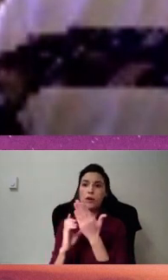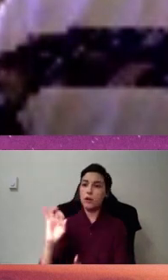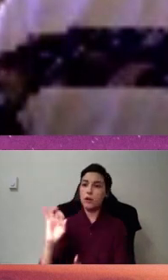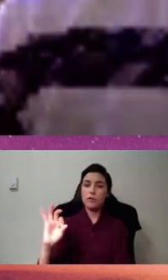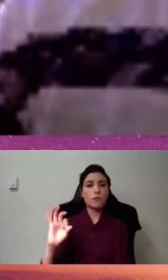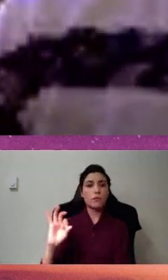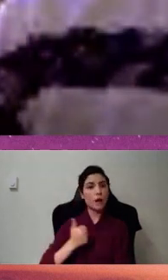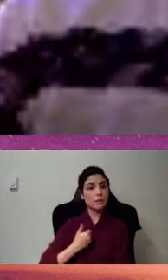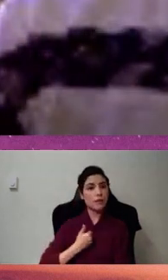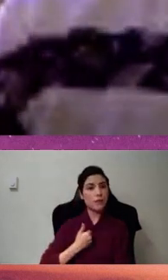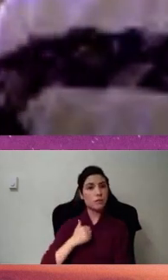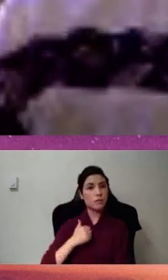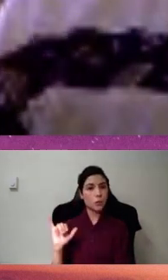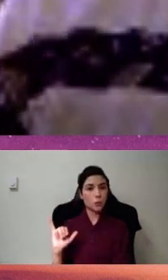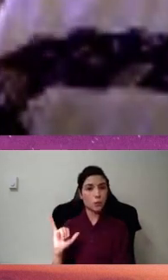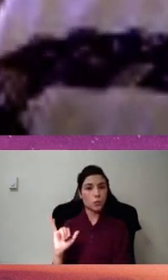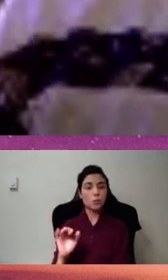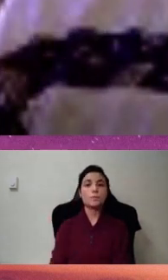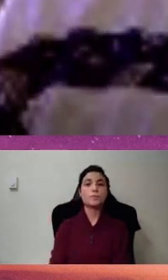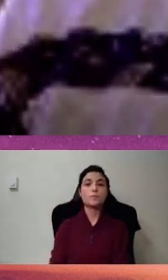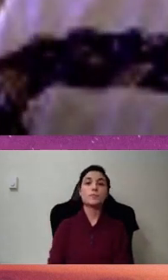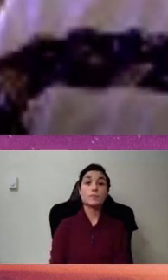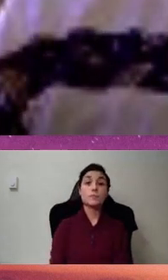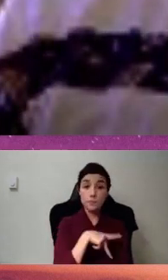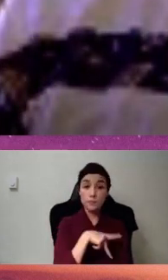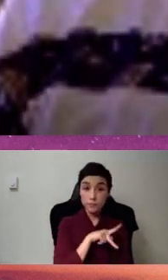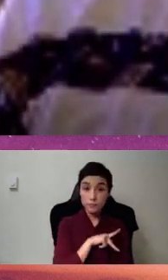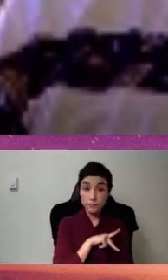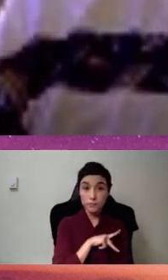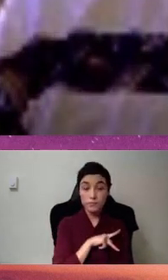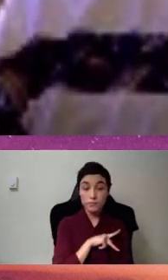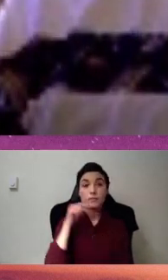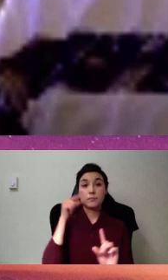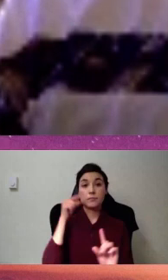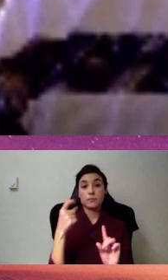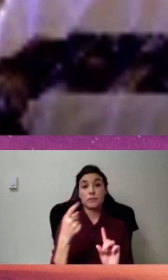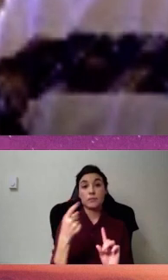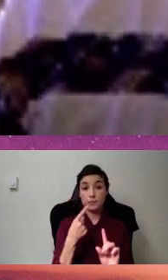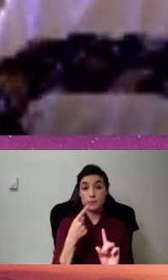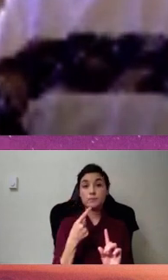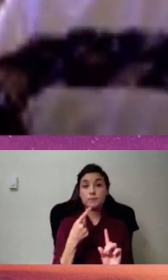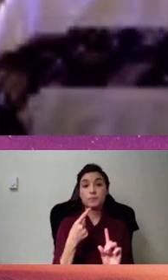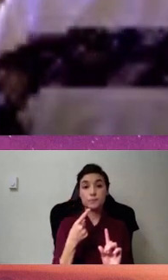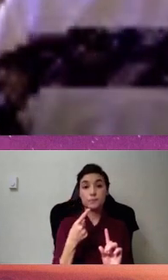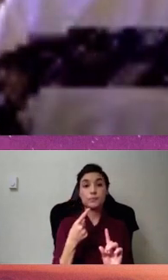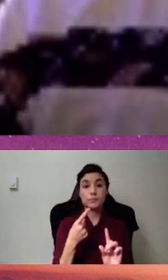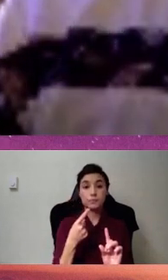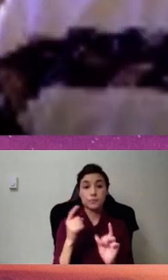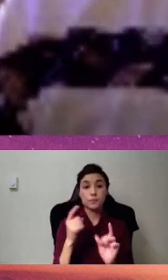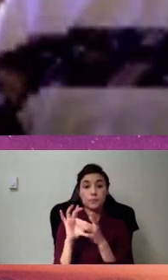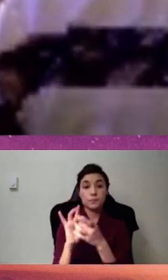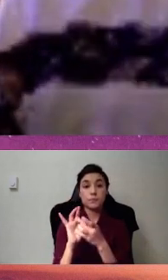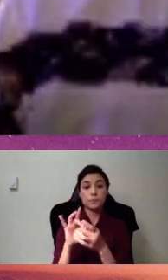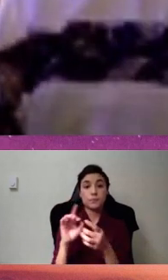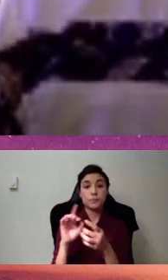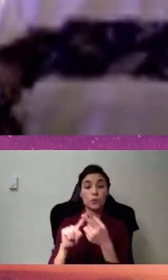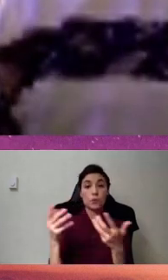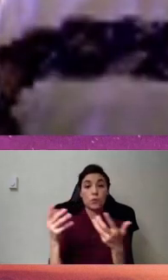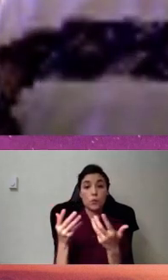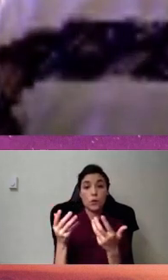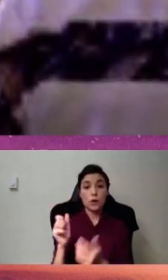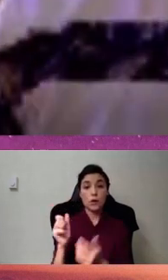For myself, especially this question, in the spirit of what Ara was saying,